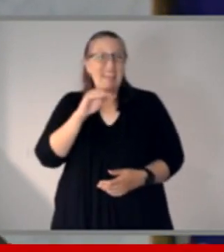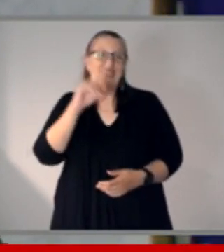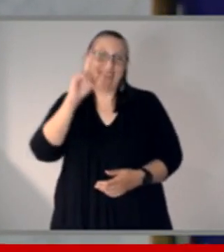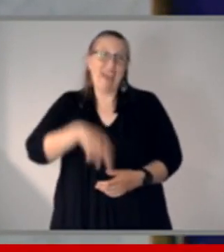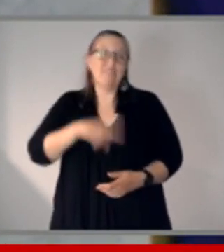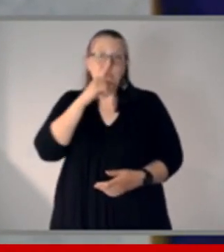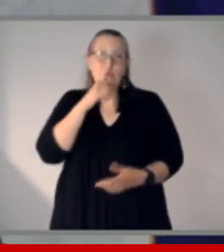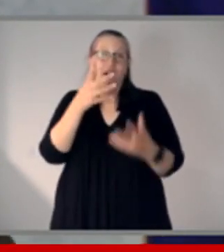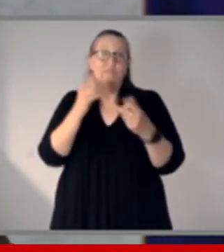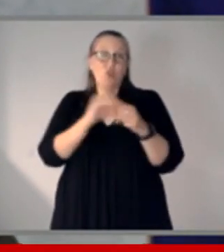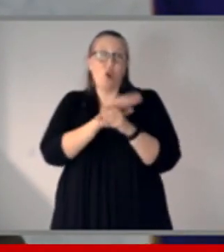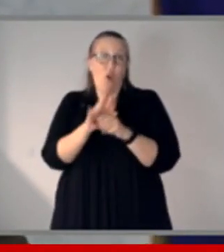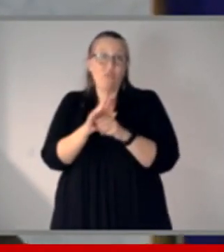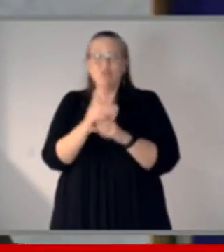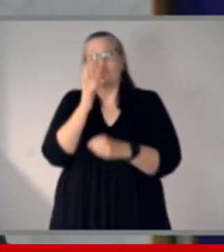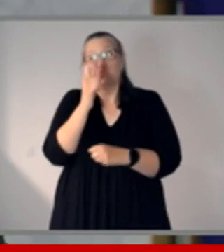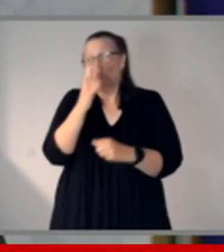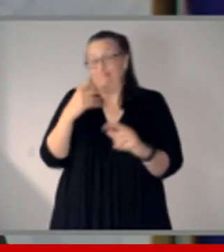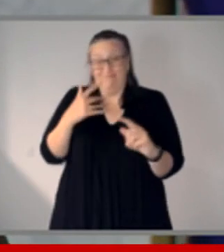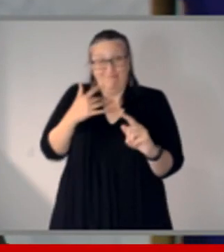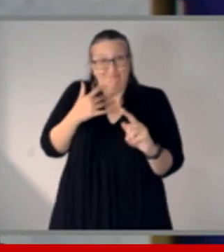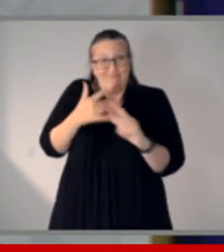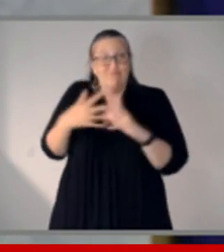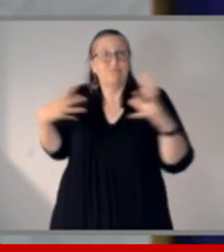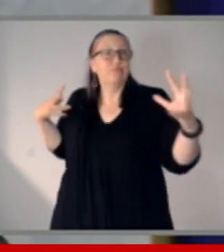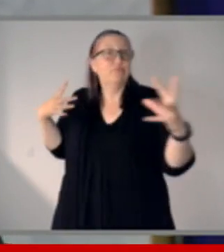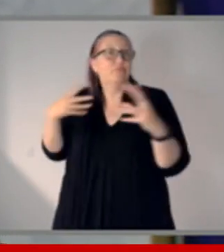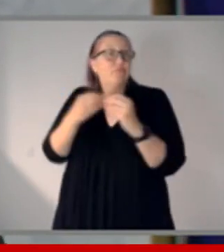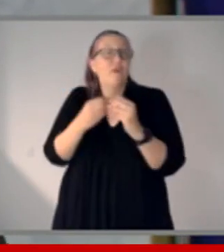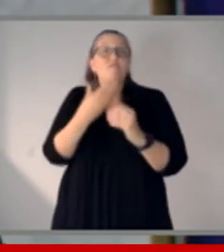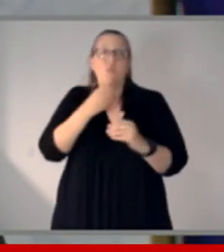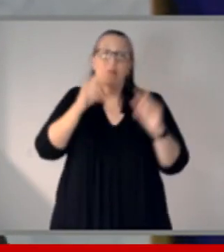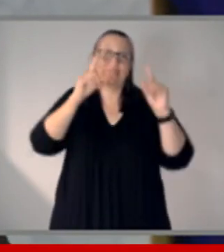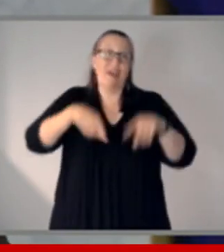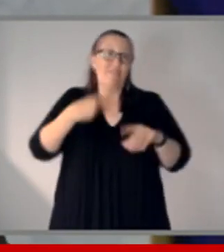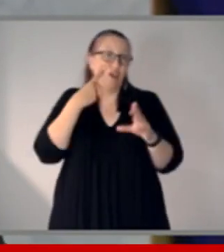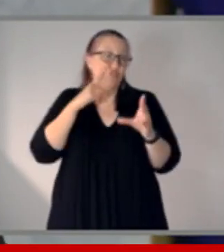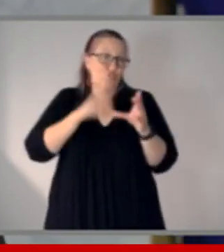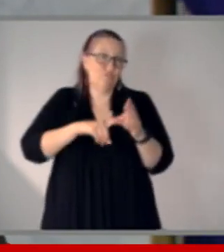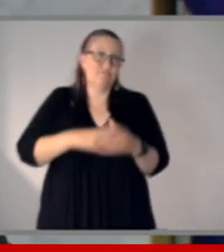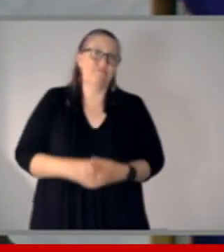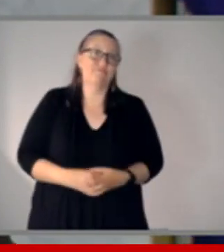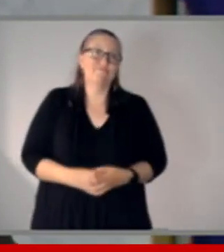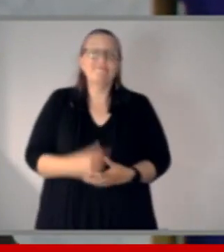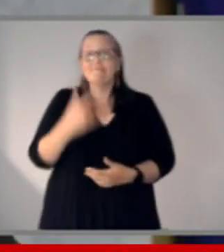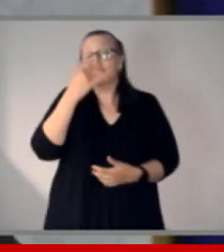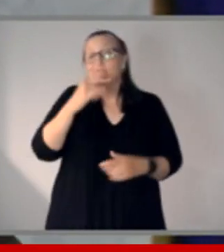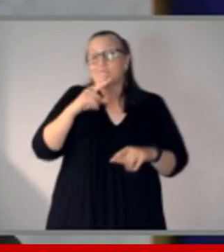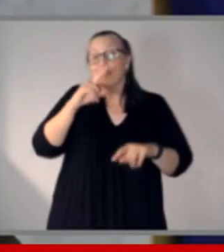39 deaths. Most of those cases and most of those deaths have been associated with the New South Wales outbreak, which